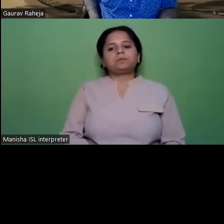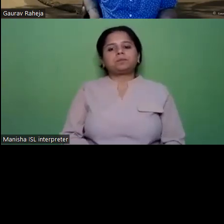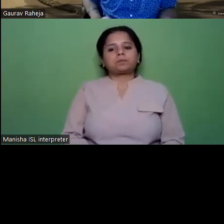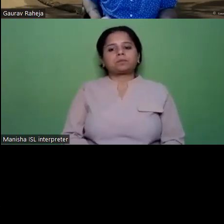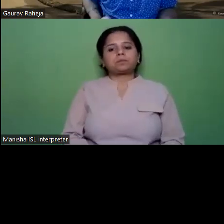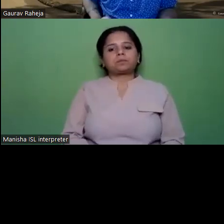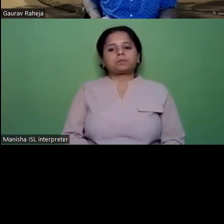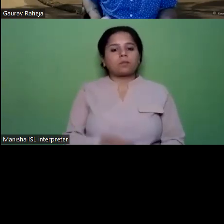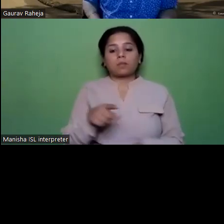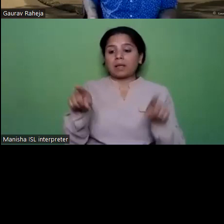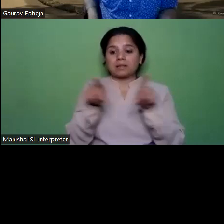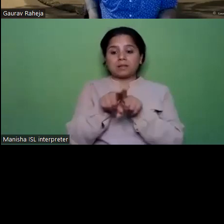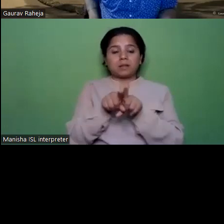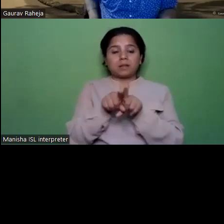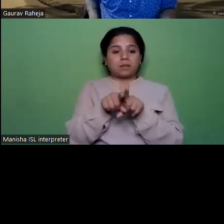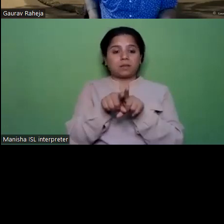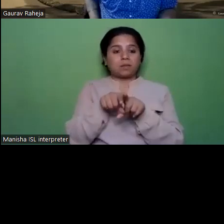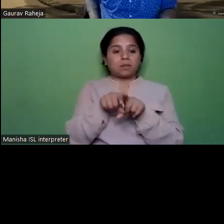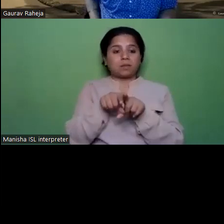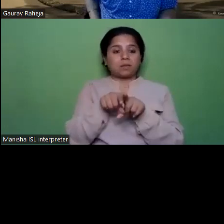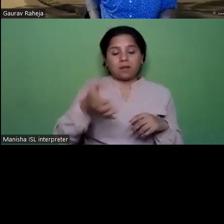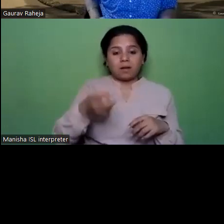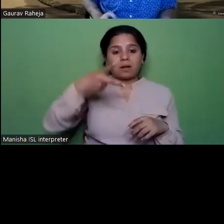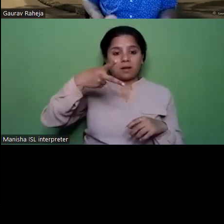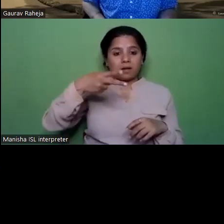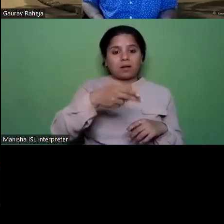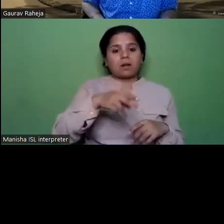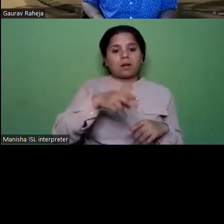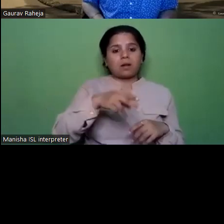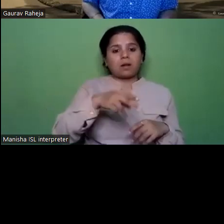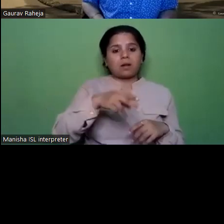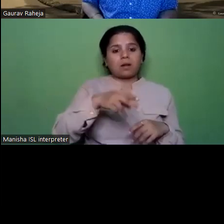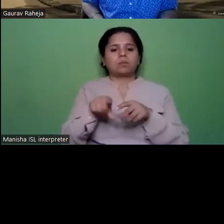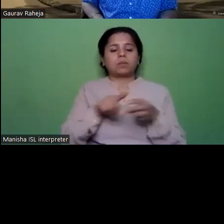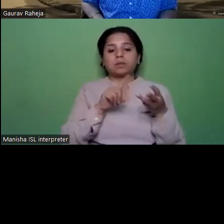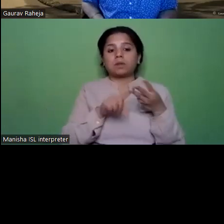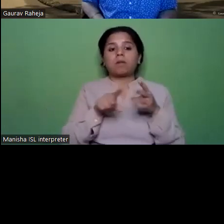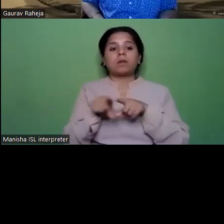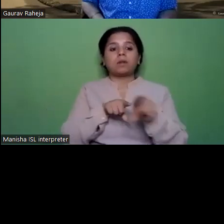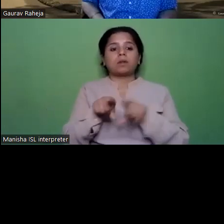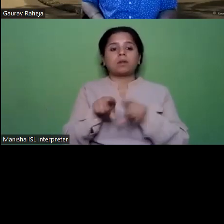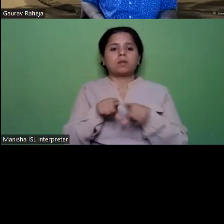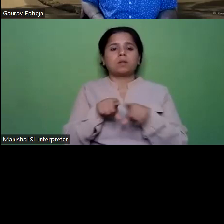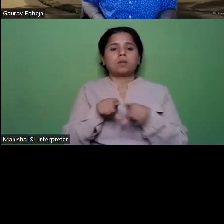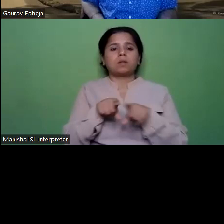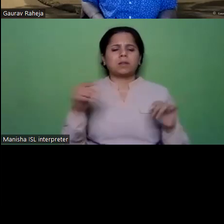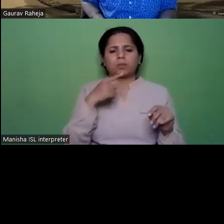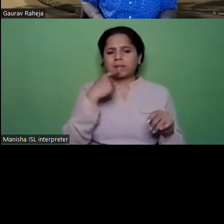So likewise, Fiskars, scissors, etc. are an example. Third example of simple and intuitive use.